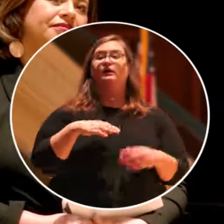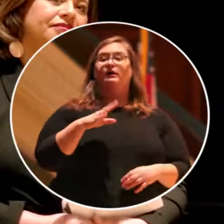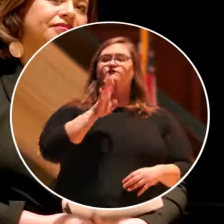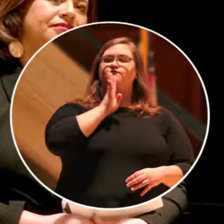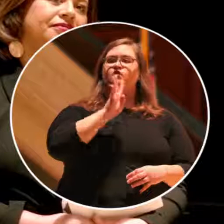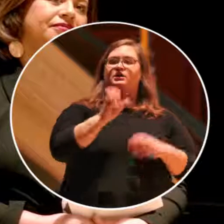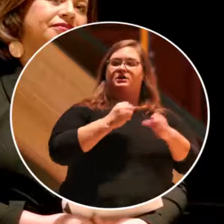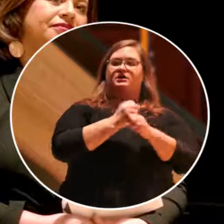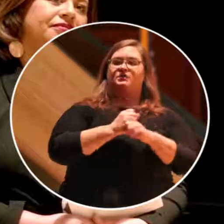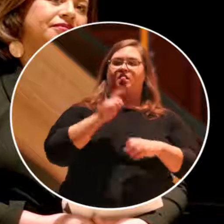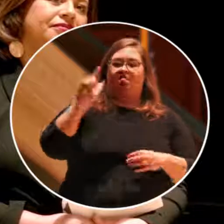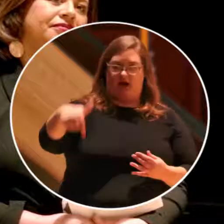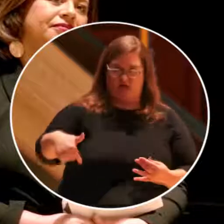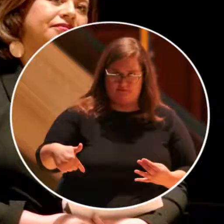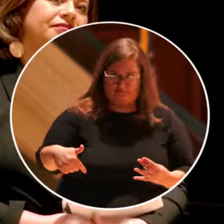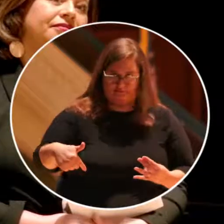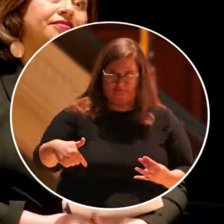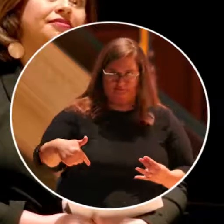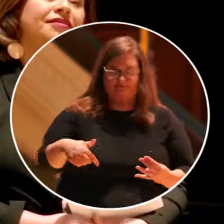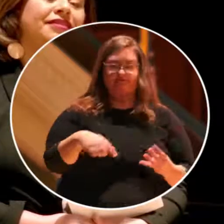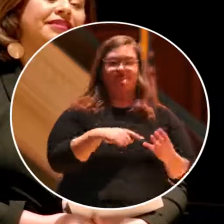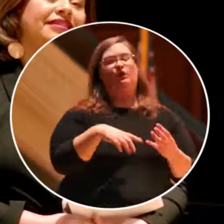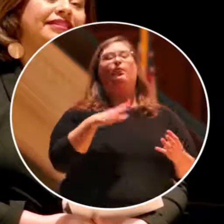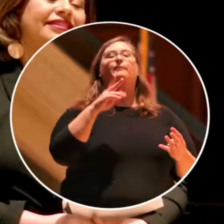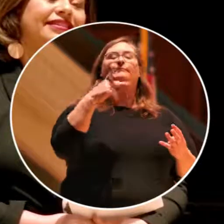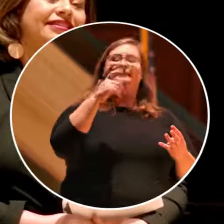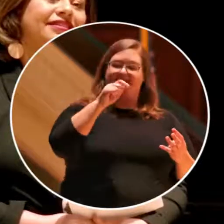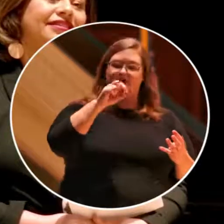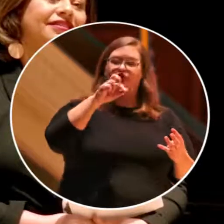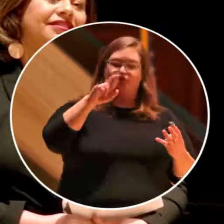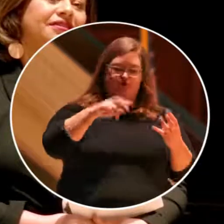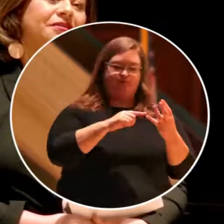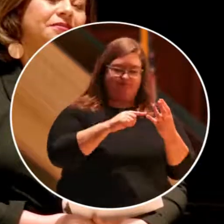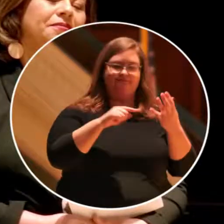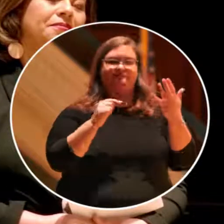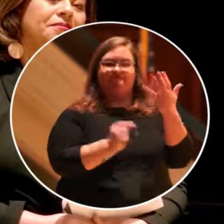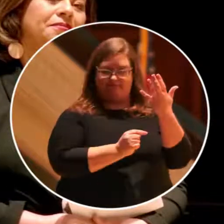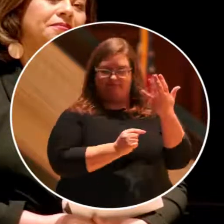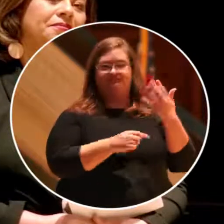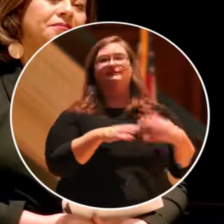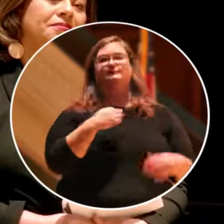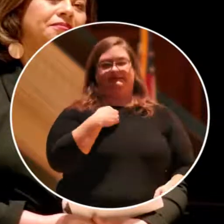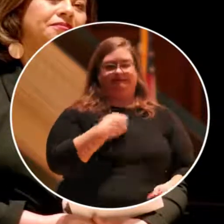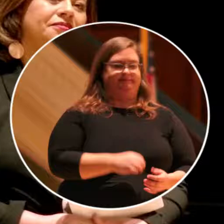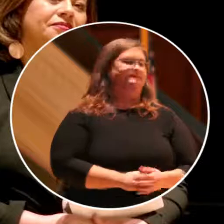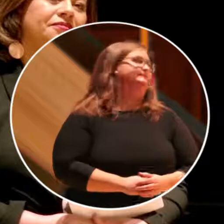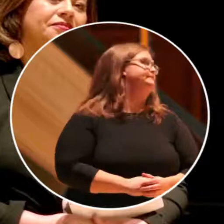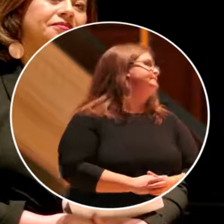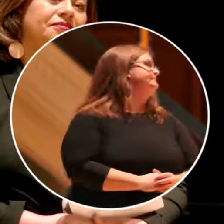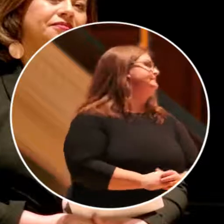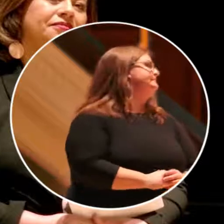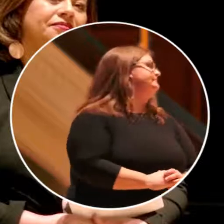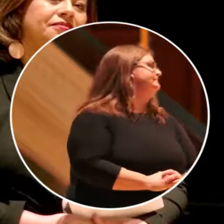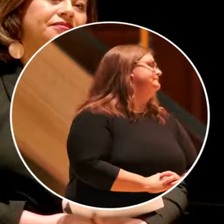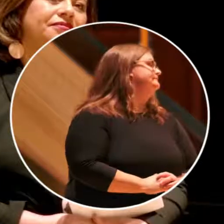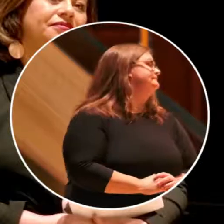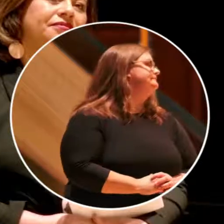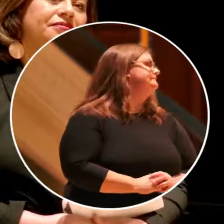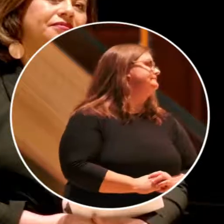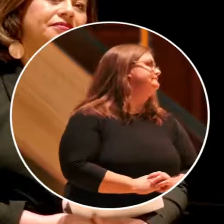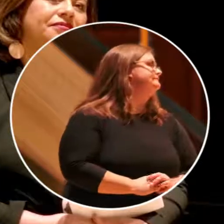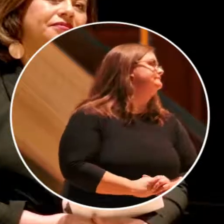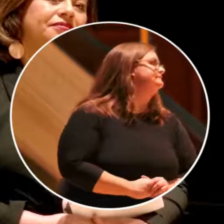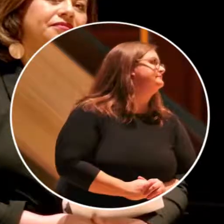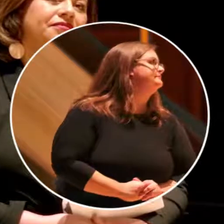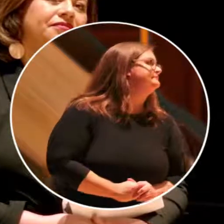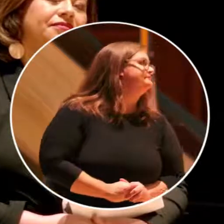when she birthed Peter, and 3 years later, me. When I was in kindergarten, my mother revealed that she was pregnant to us days